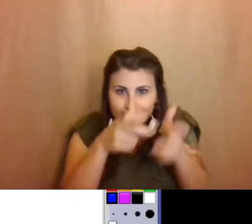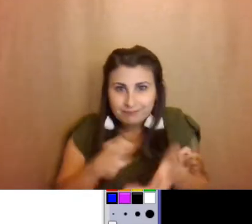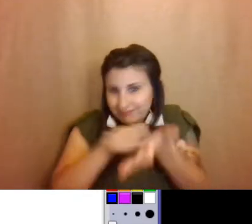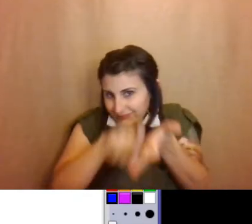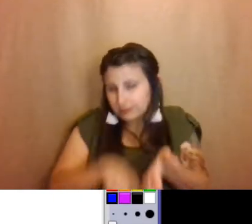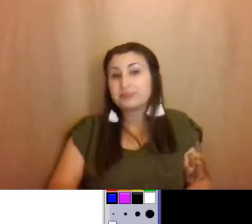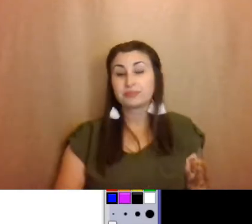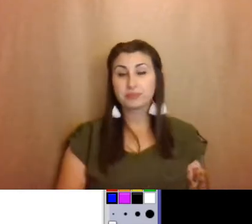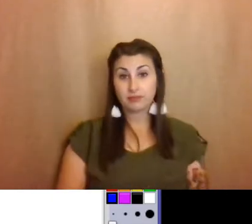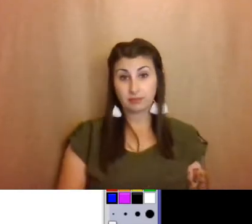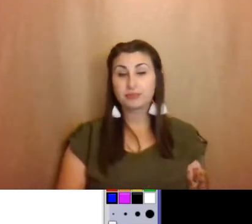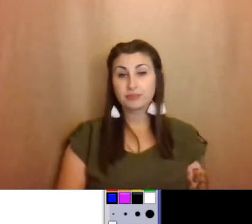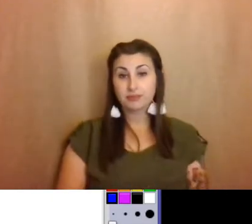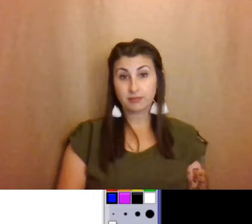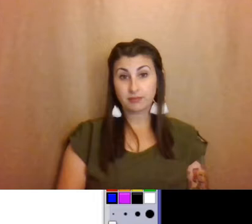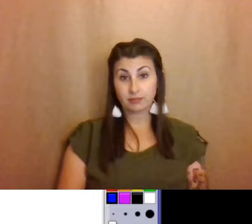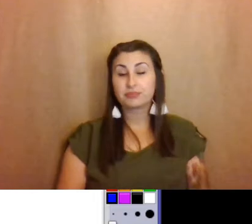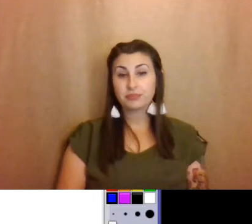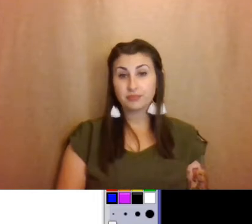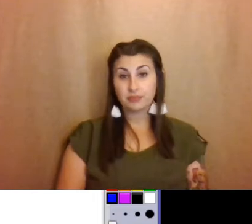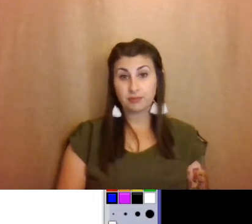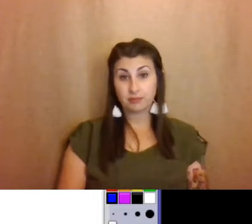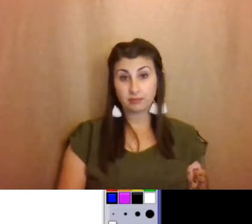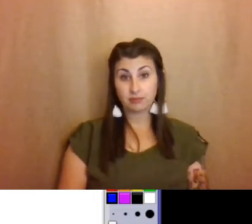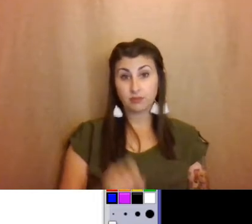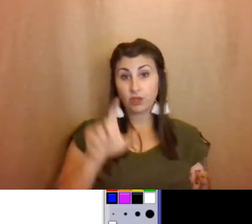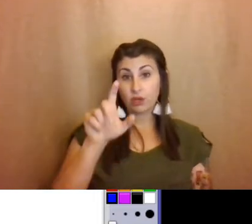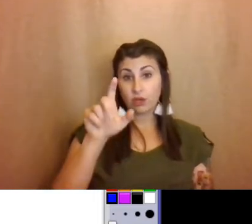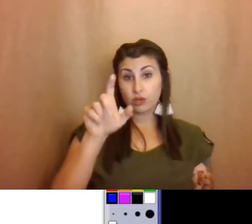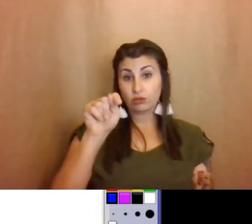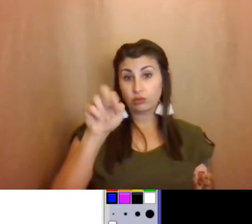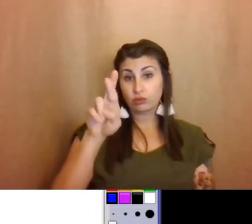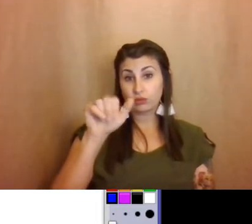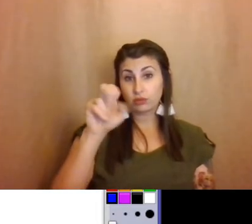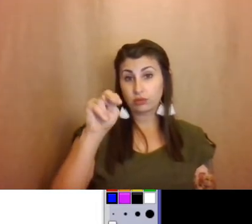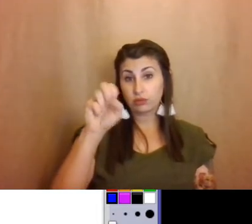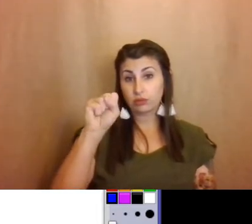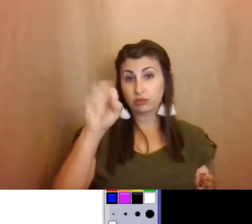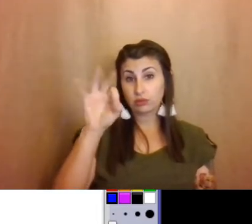Alright, so let's get started. Make sure you have paper and you're taking notes.